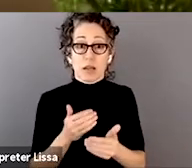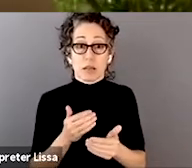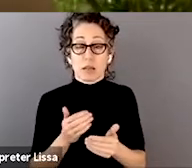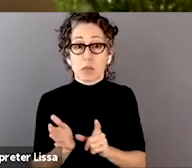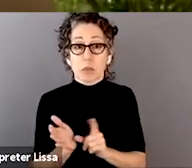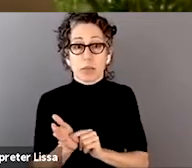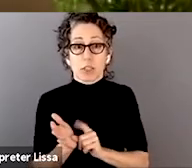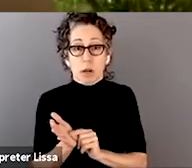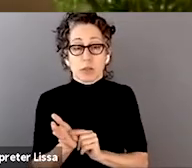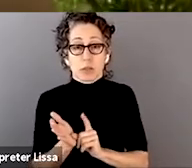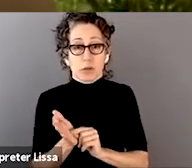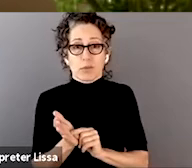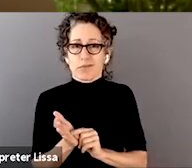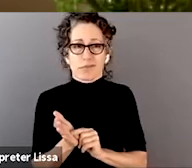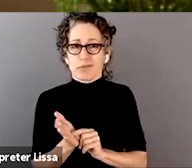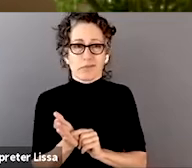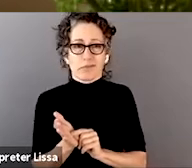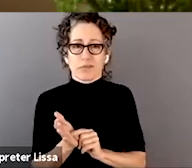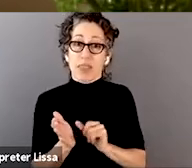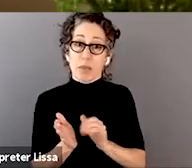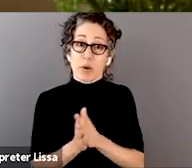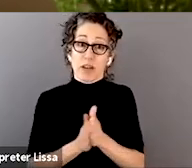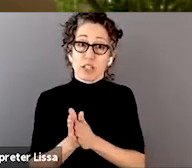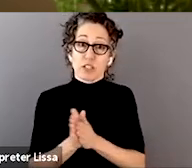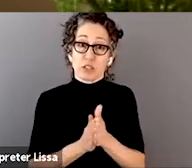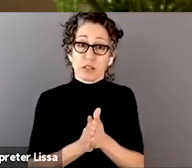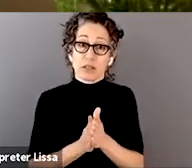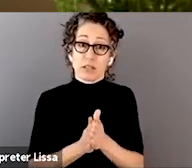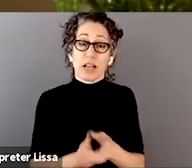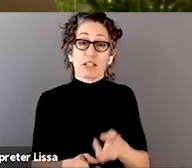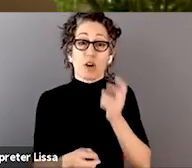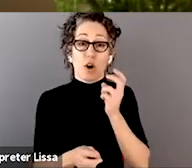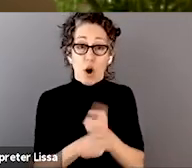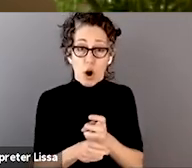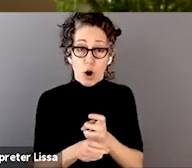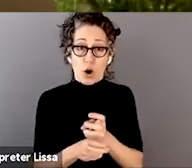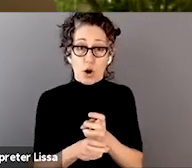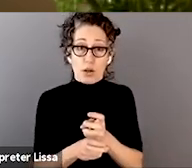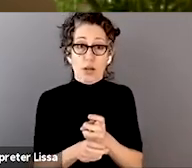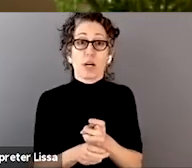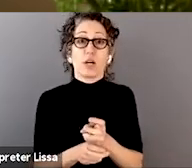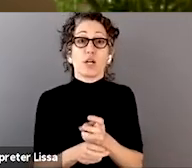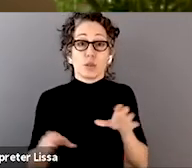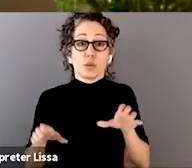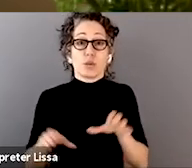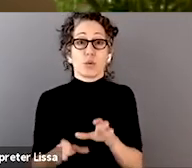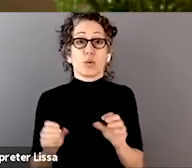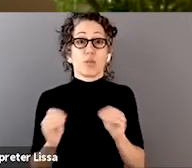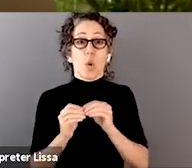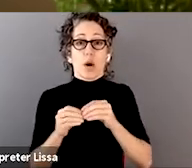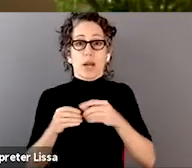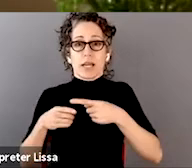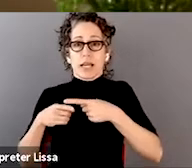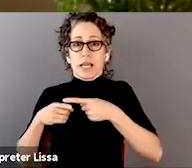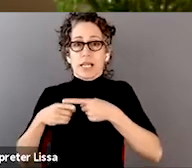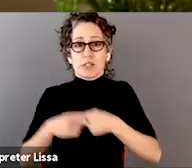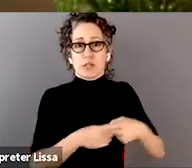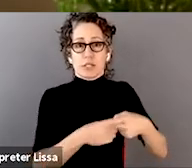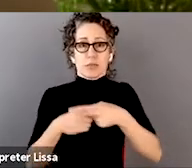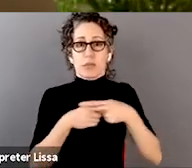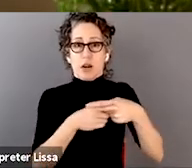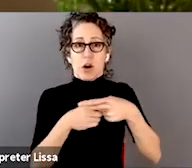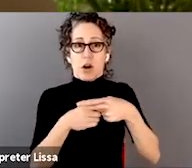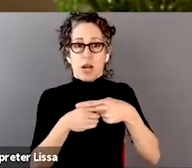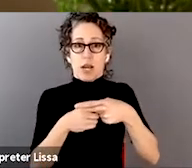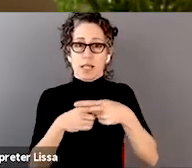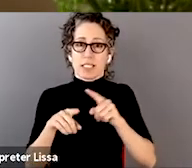that it's hard to do work that is more interdisciplinary and make it kind of count,